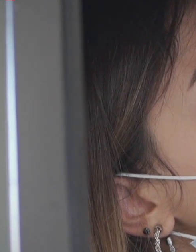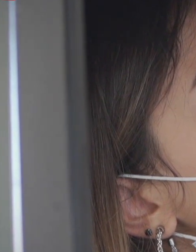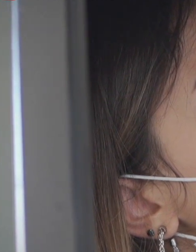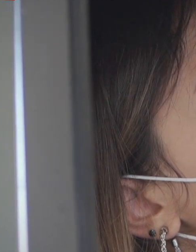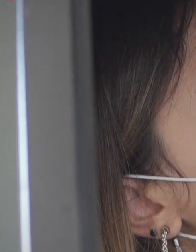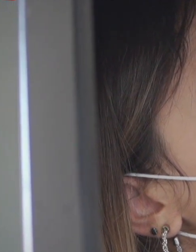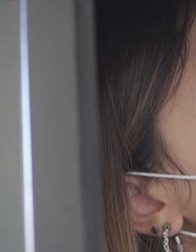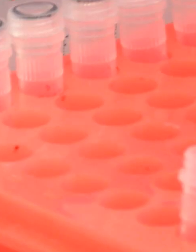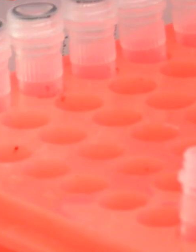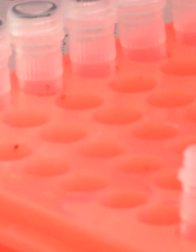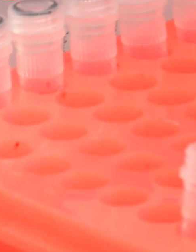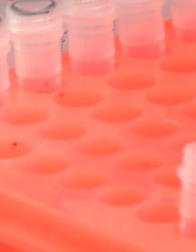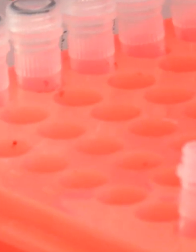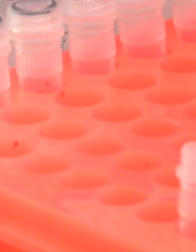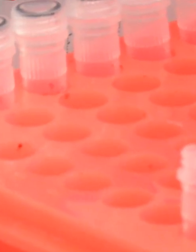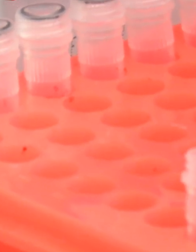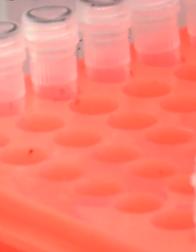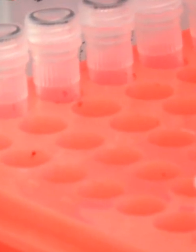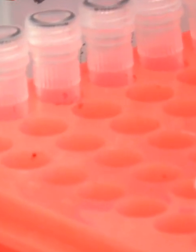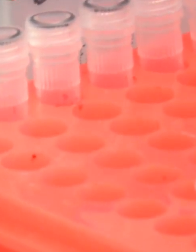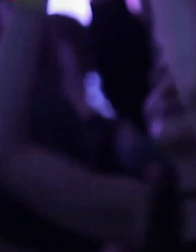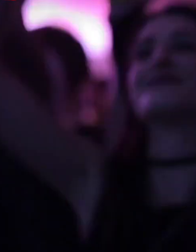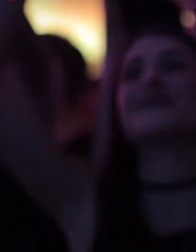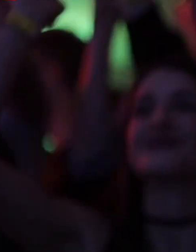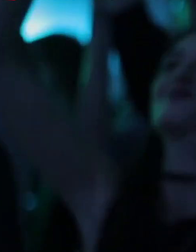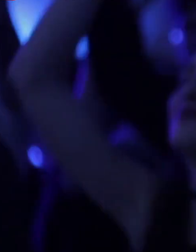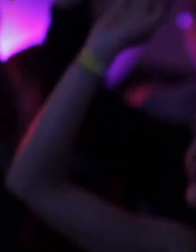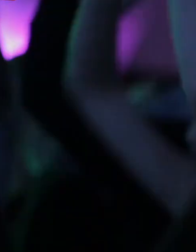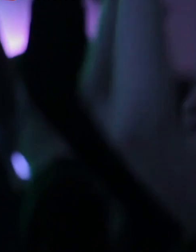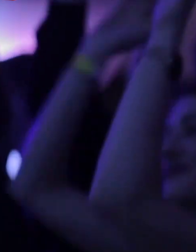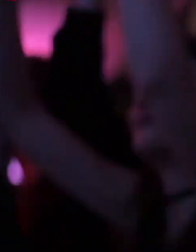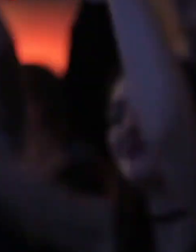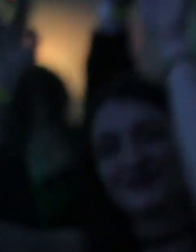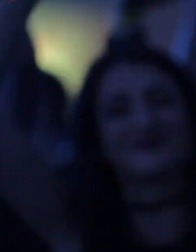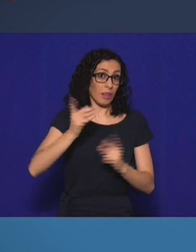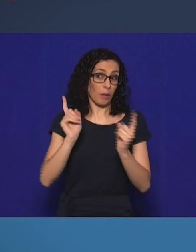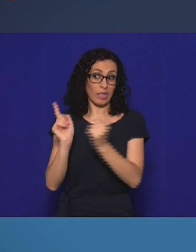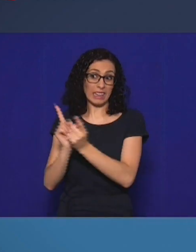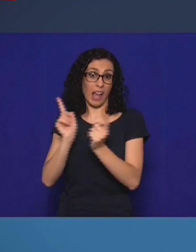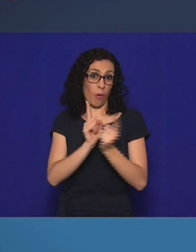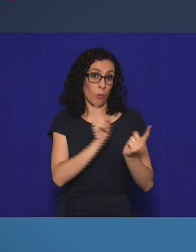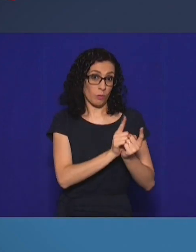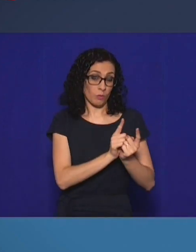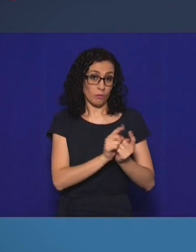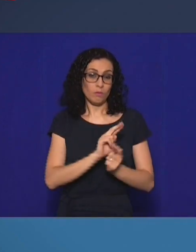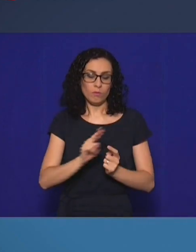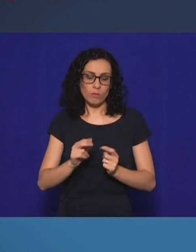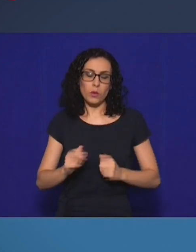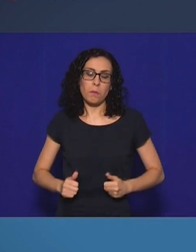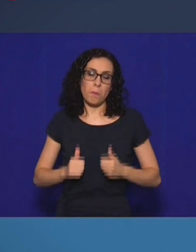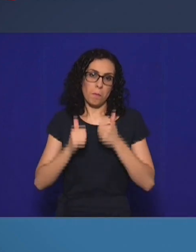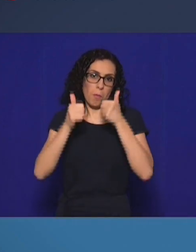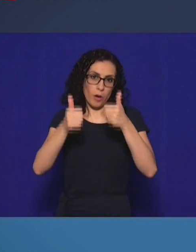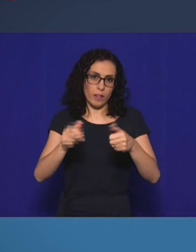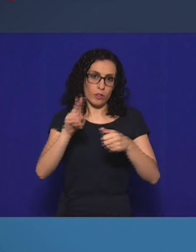Wieħed mill-akbar sorsi ta' każijiet din il-ġimgħa kien il-cluster relatat mal-istabbilimenti ta' divertiment f'Paċville. Huma importanti li jiġu